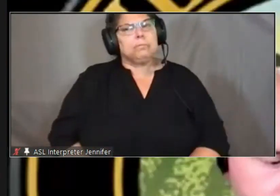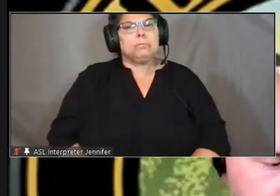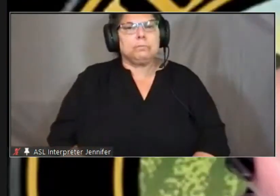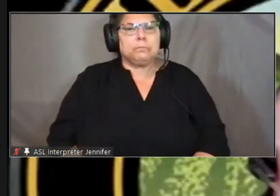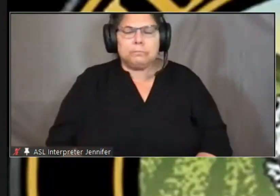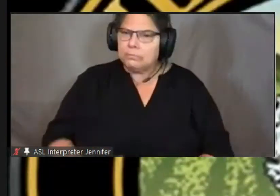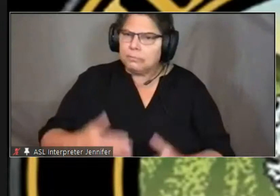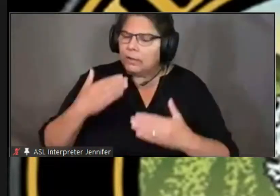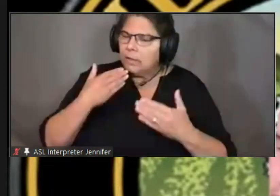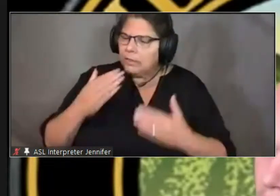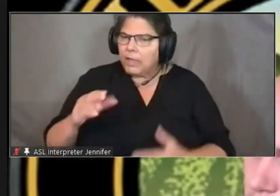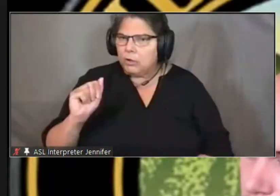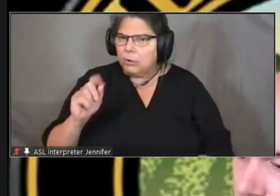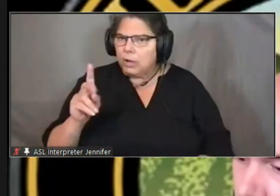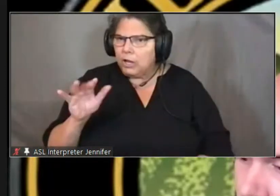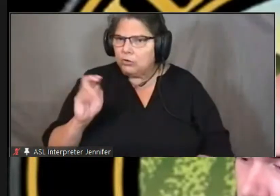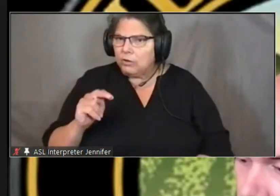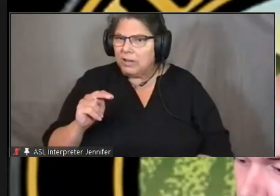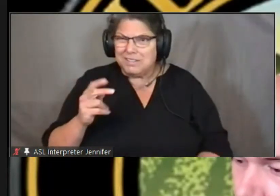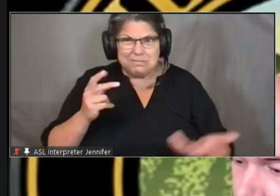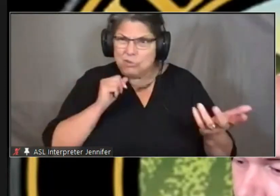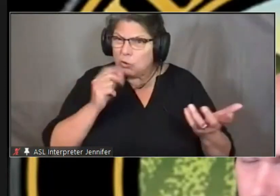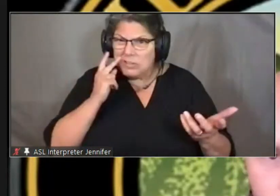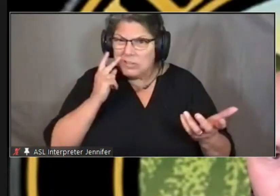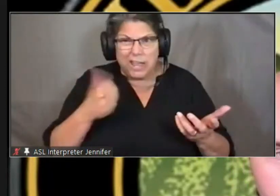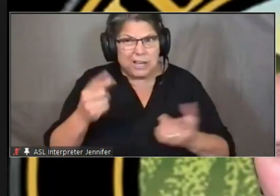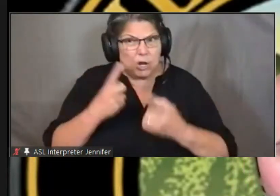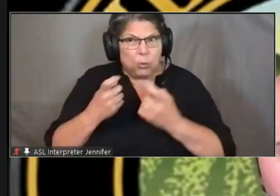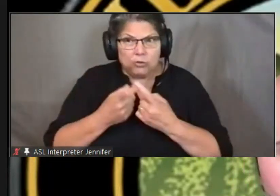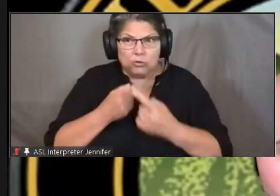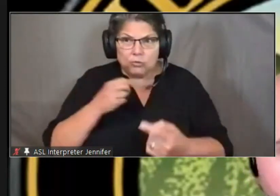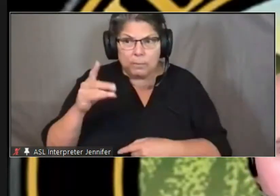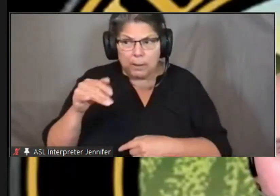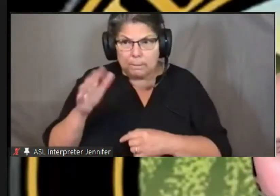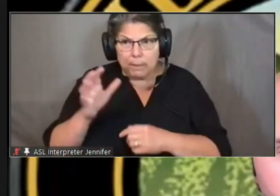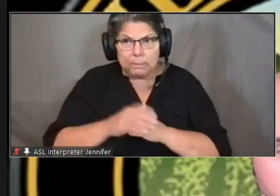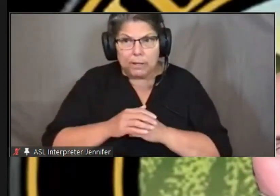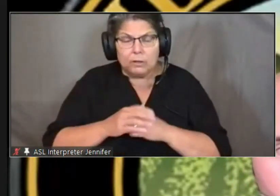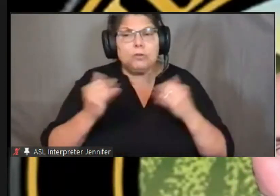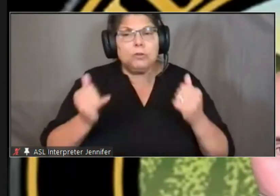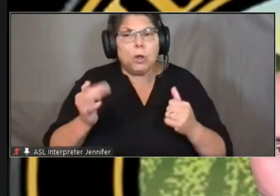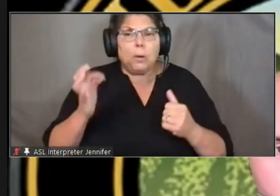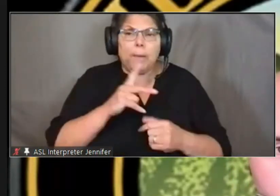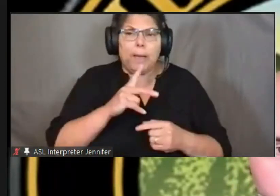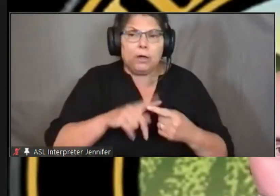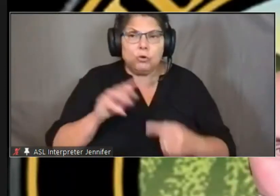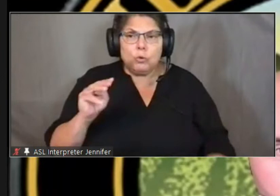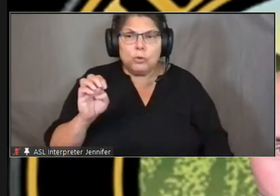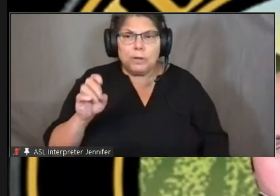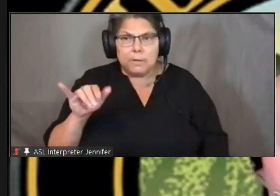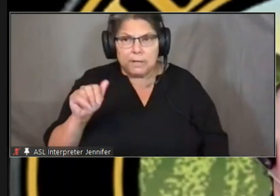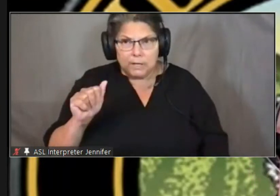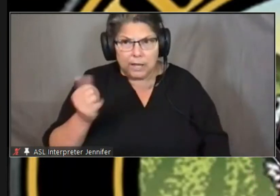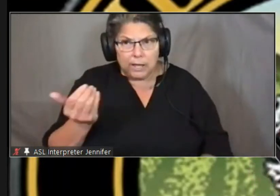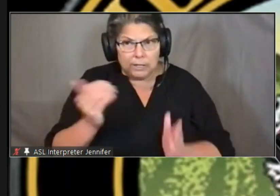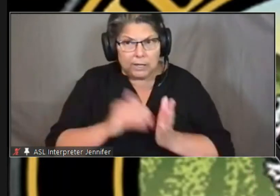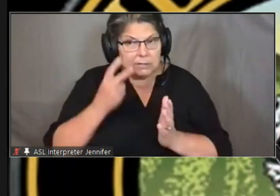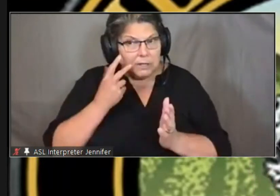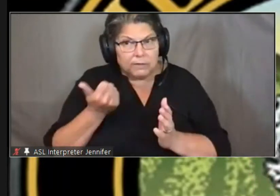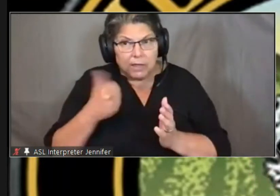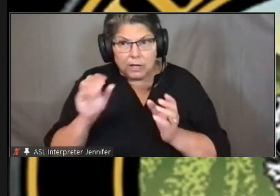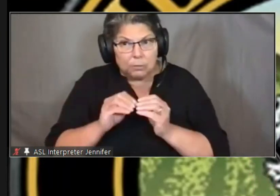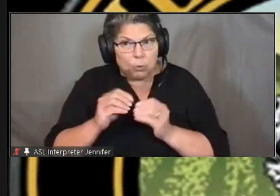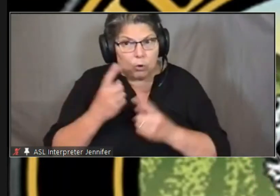Thank you, Adrian. I'm not seeing any questions from the public at this time, so I'm going to go back through the media one more round and see if you guys have any more